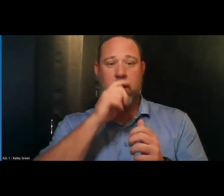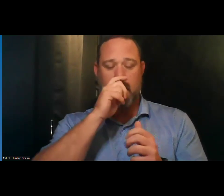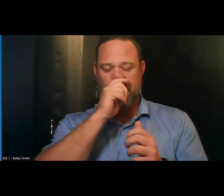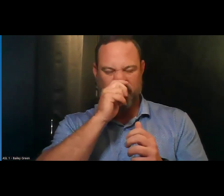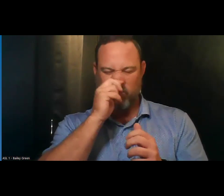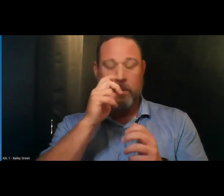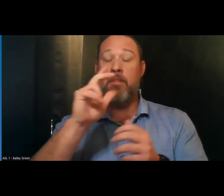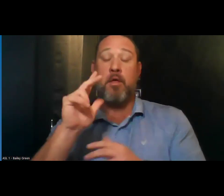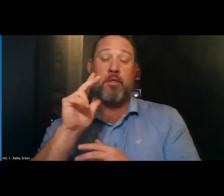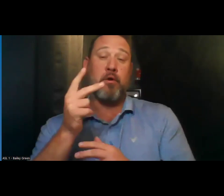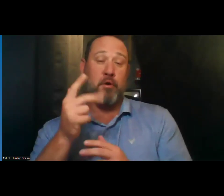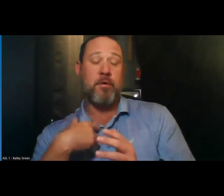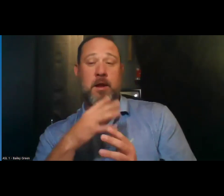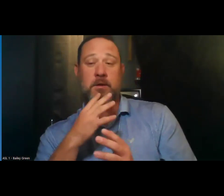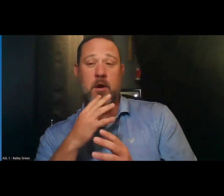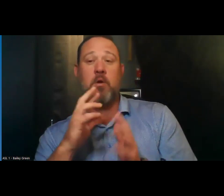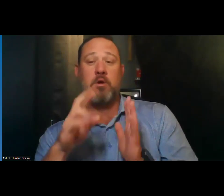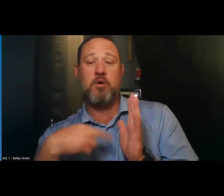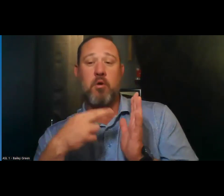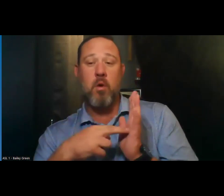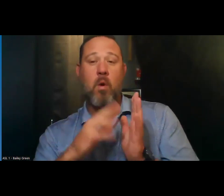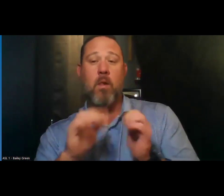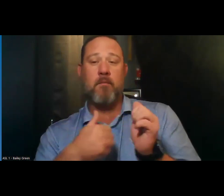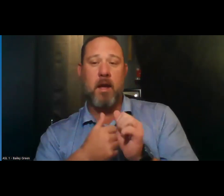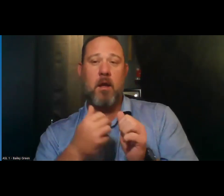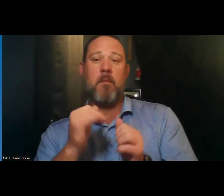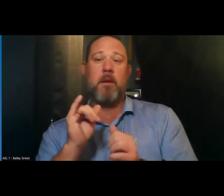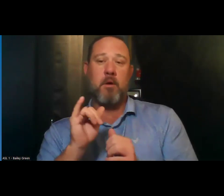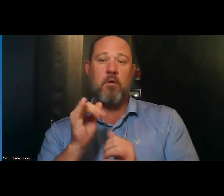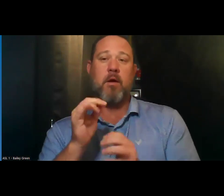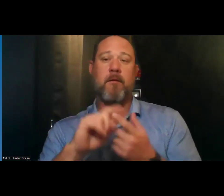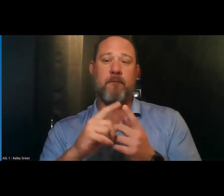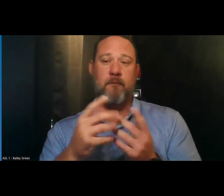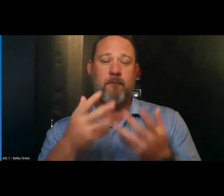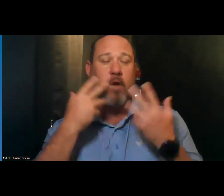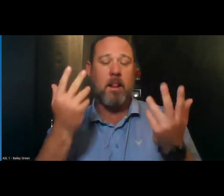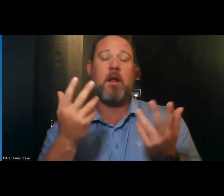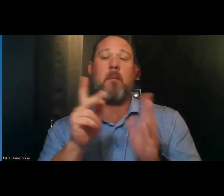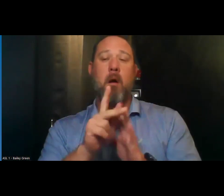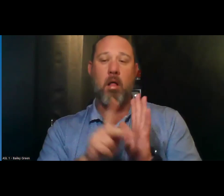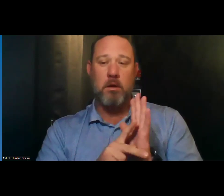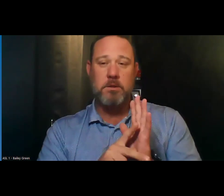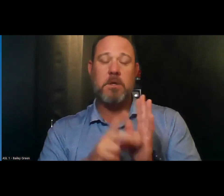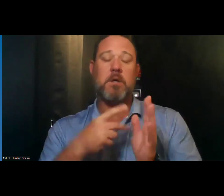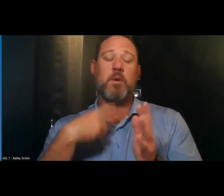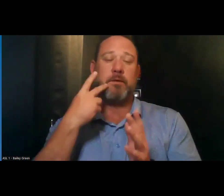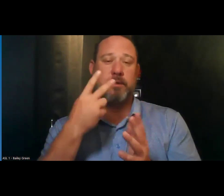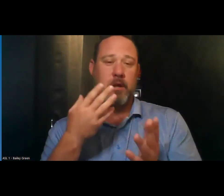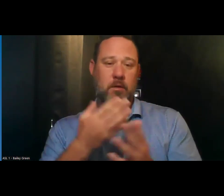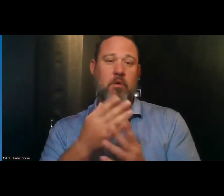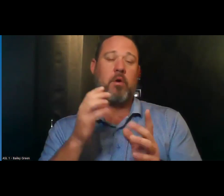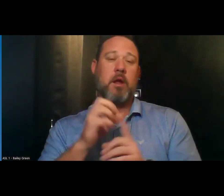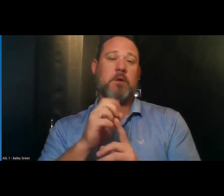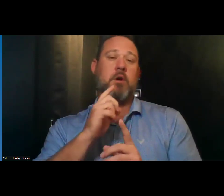on in the beginning was the rollback of immigrant-friendly policies. We've seen this through attacks on